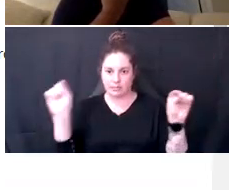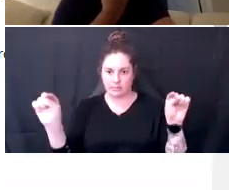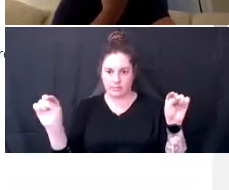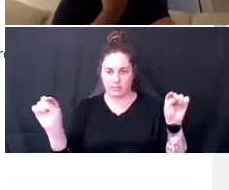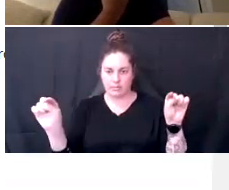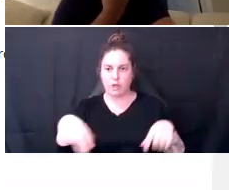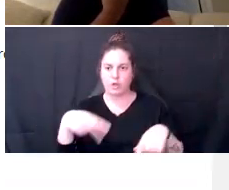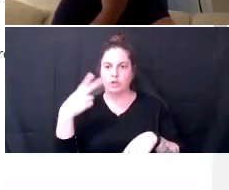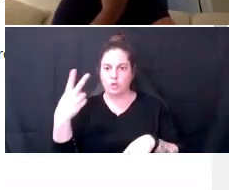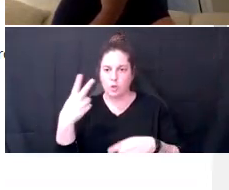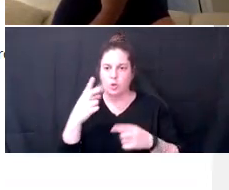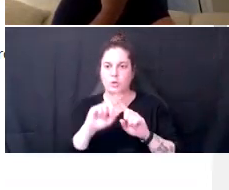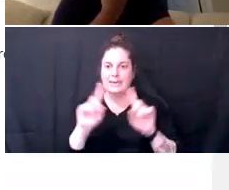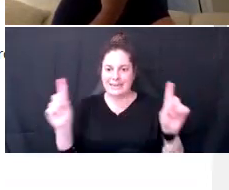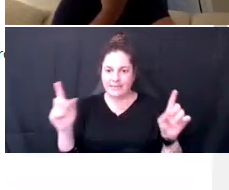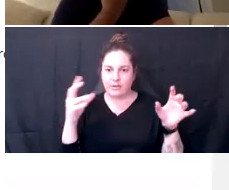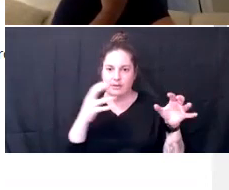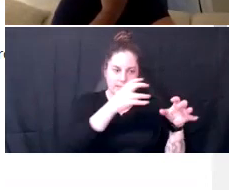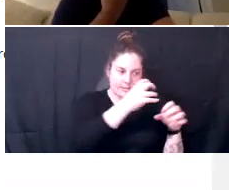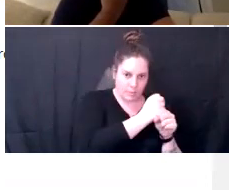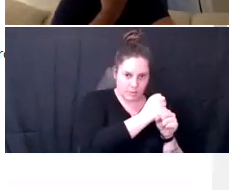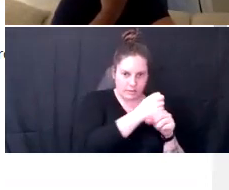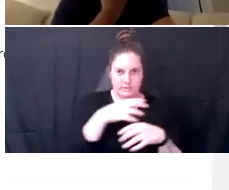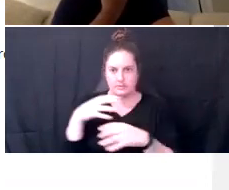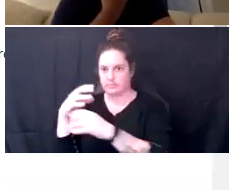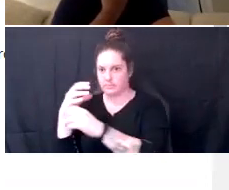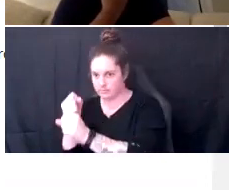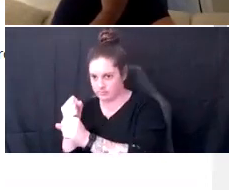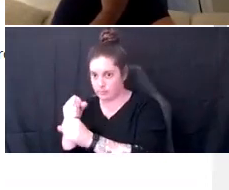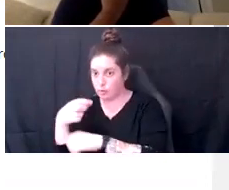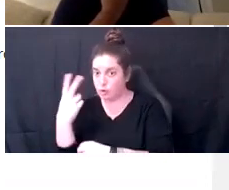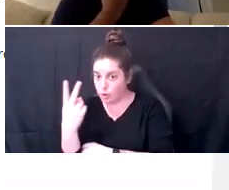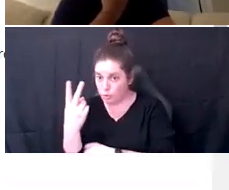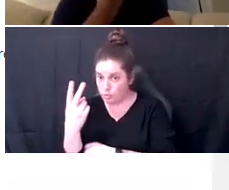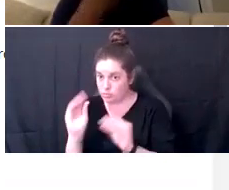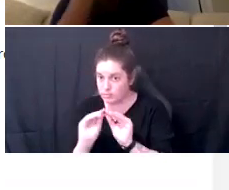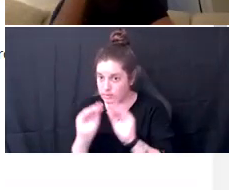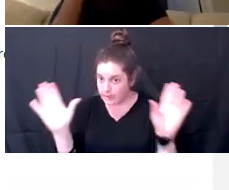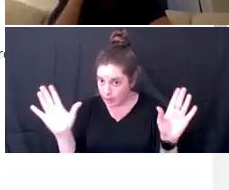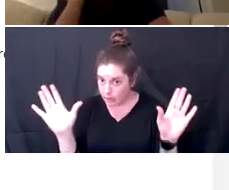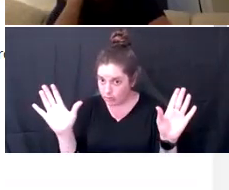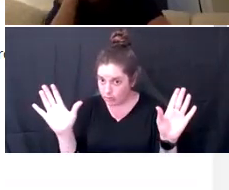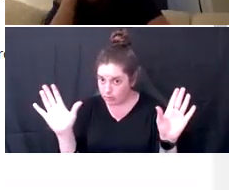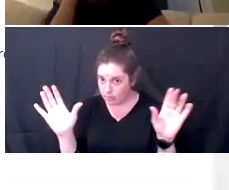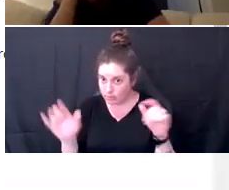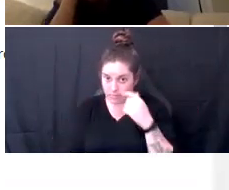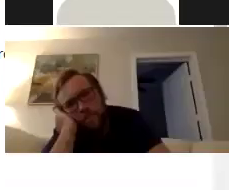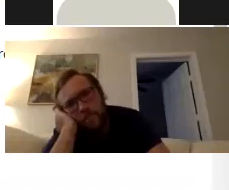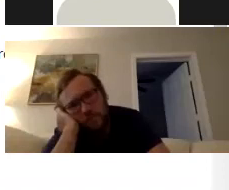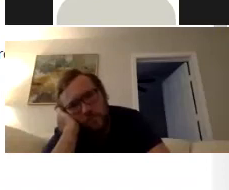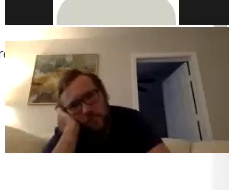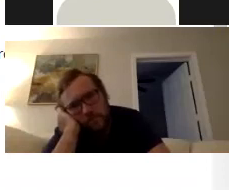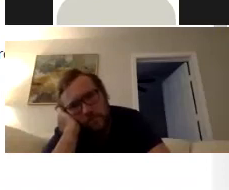different summaries. Okay? Be clear on that. Now, these articles have to Excuse